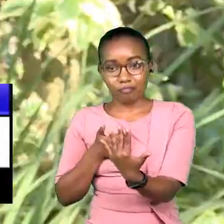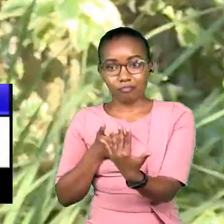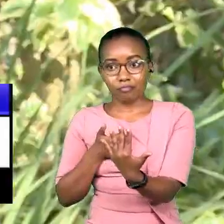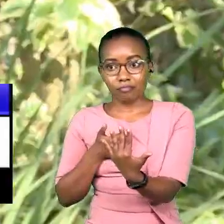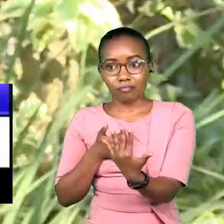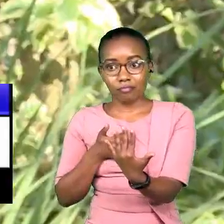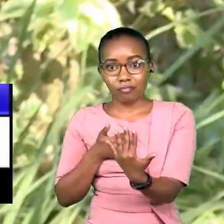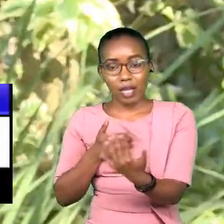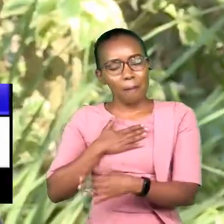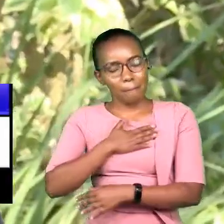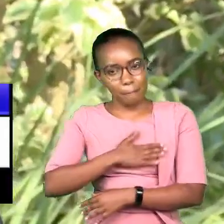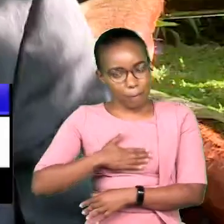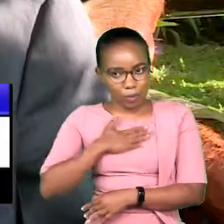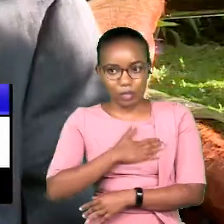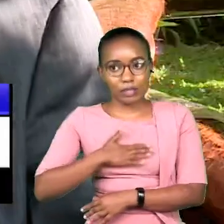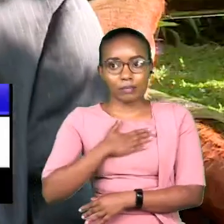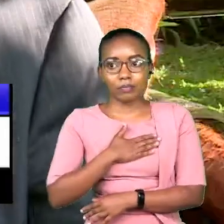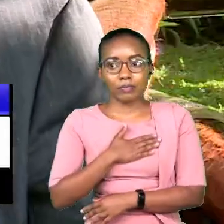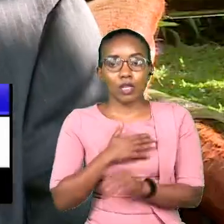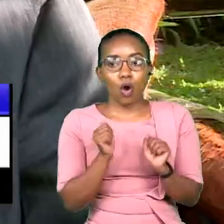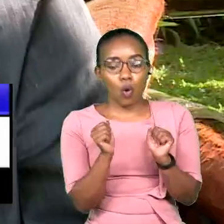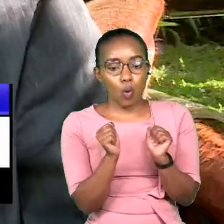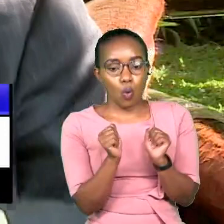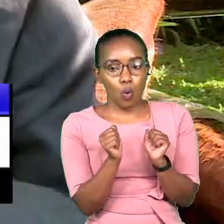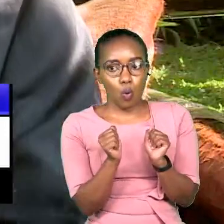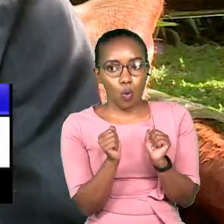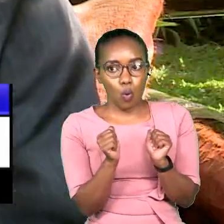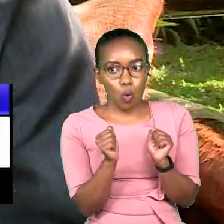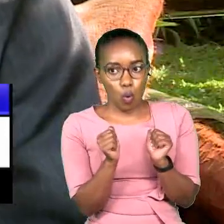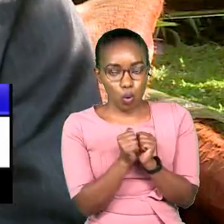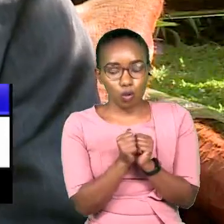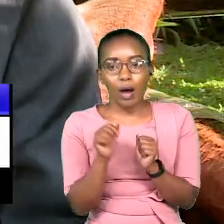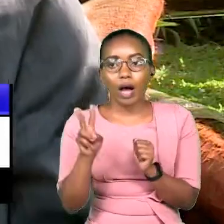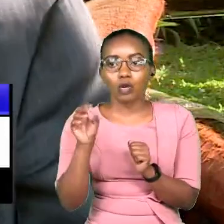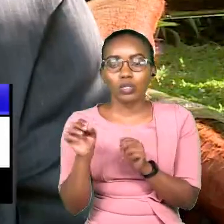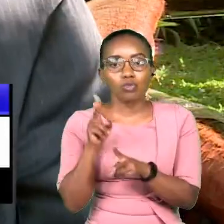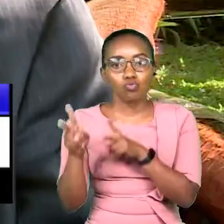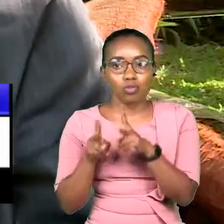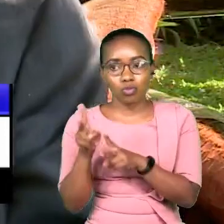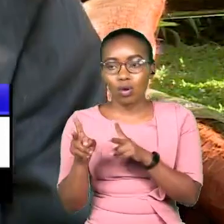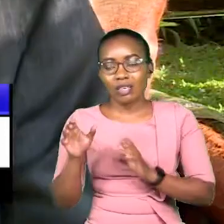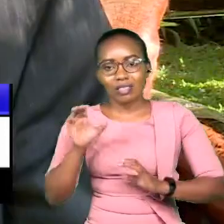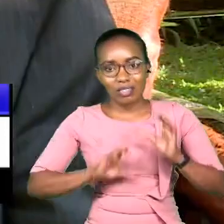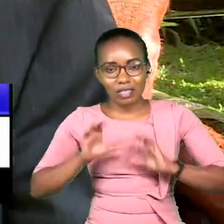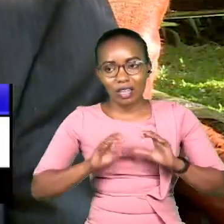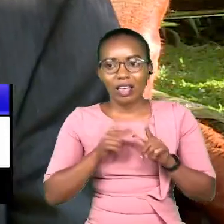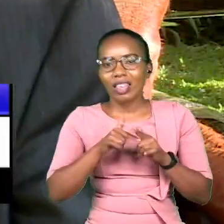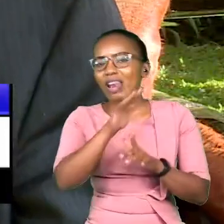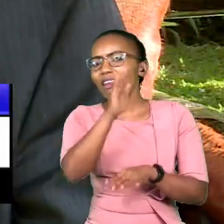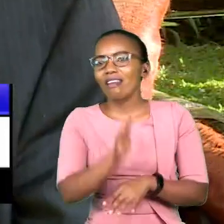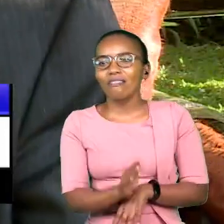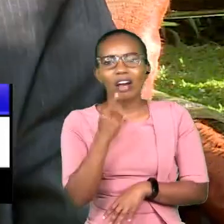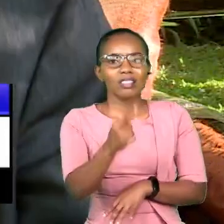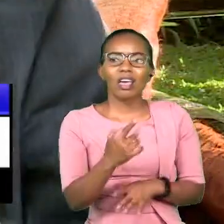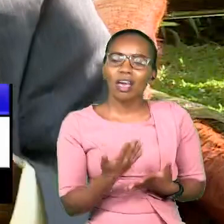My only plea is this, that come October 2022, as citizens, we should never then go back again and